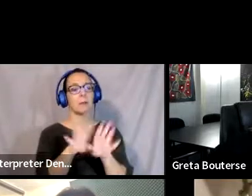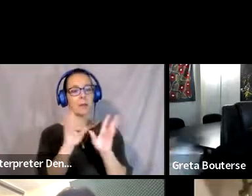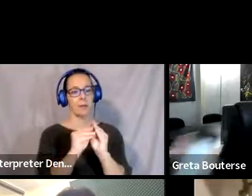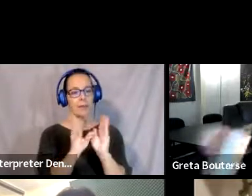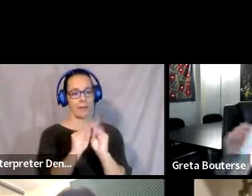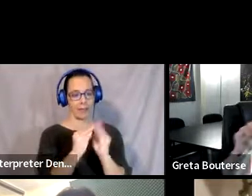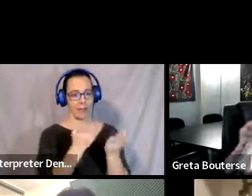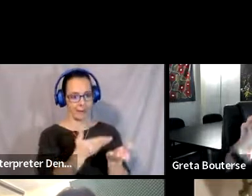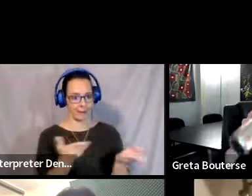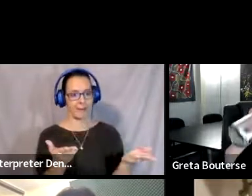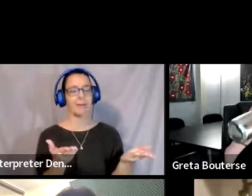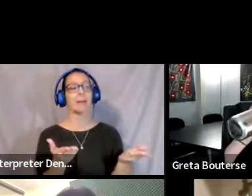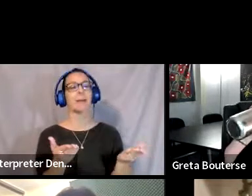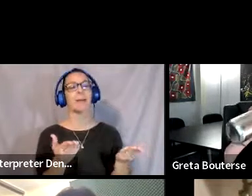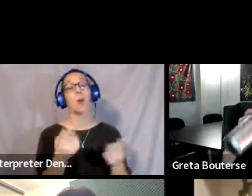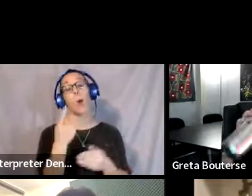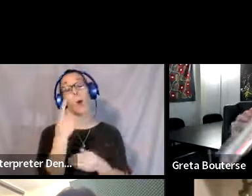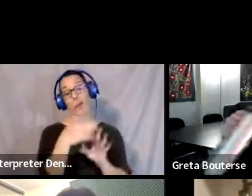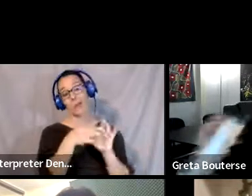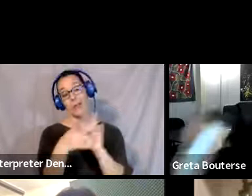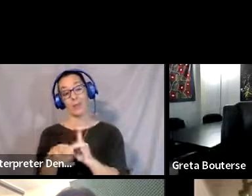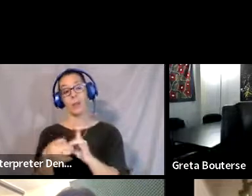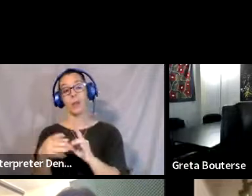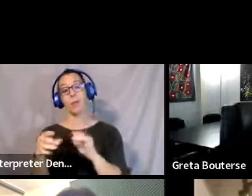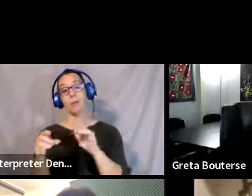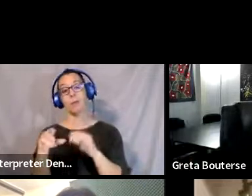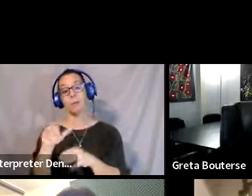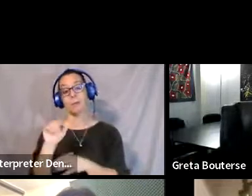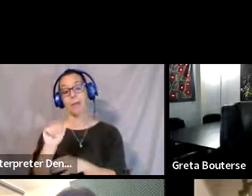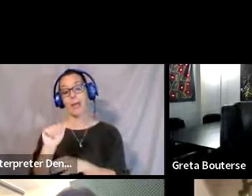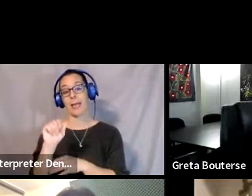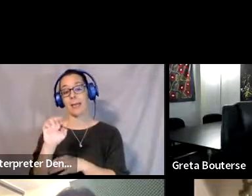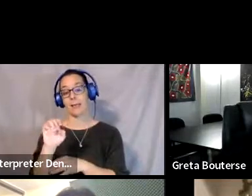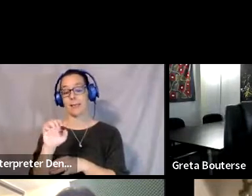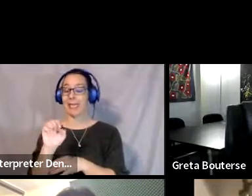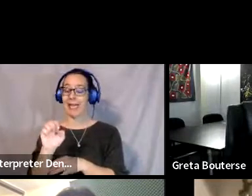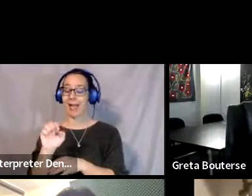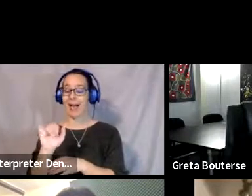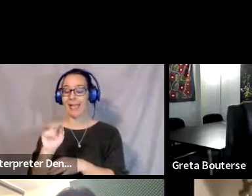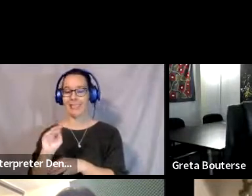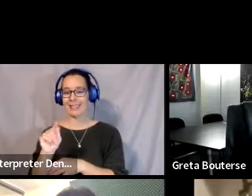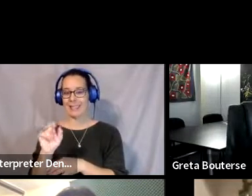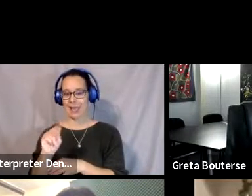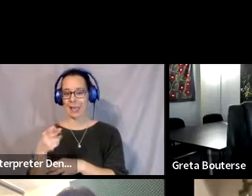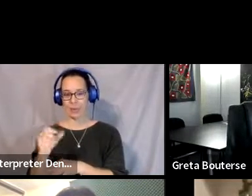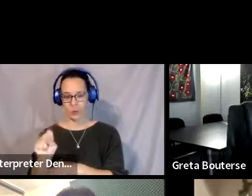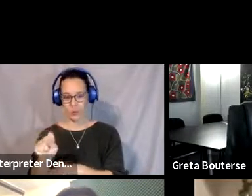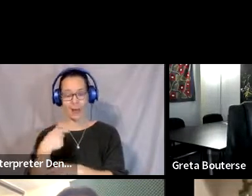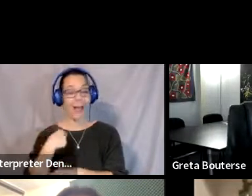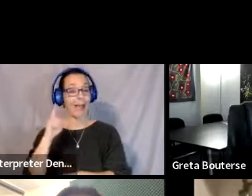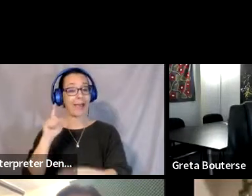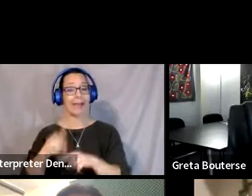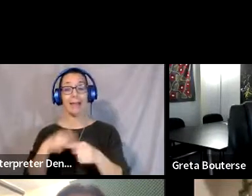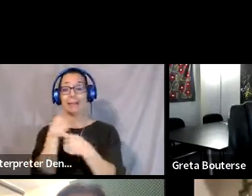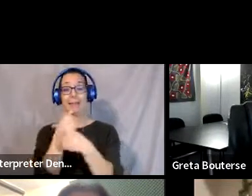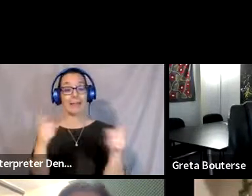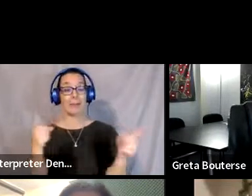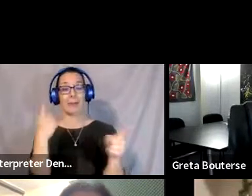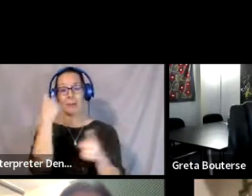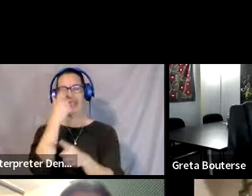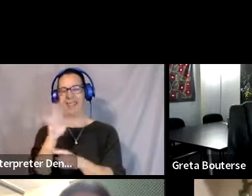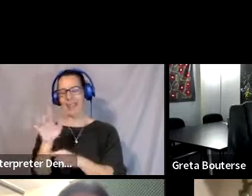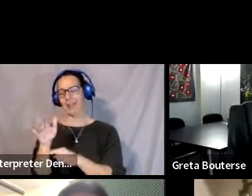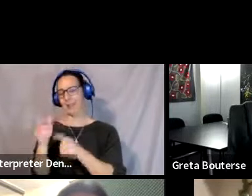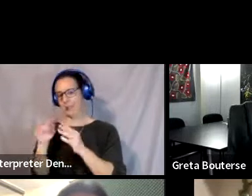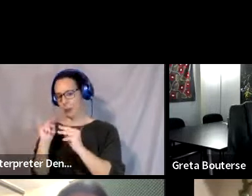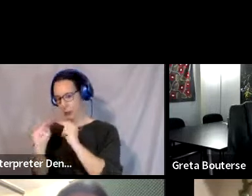the Einstein High School. While I can't disclose specific information about real estate negotiations, I